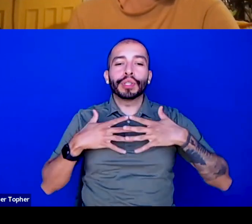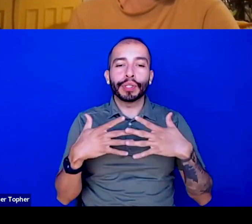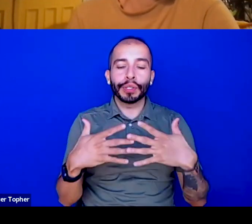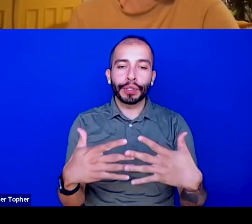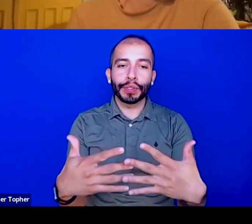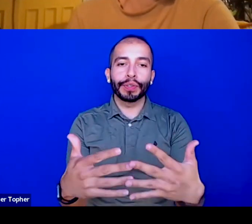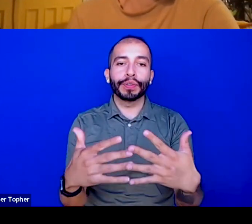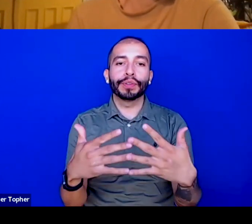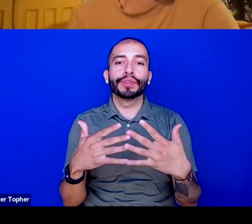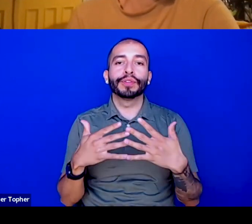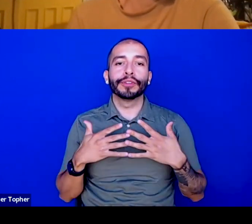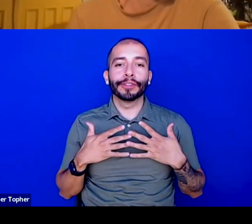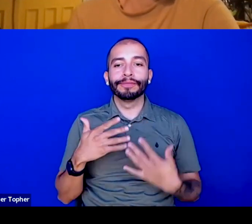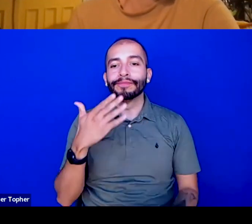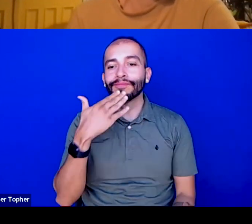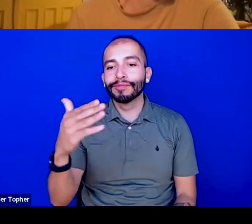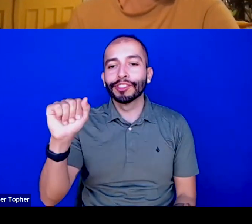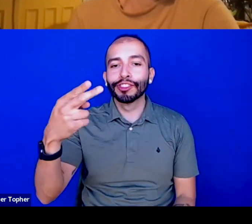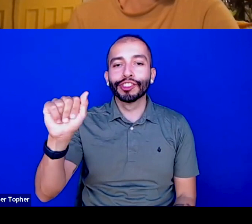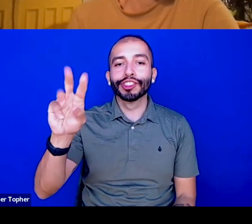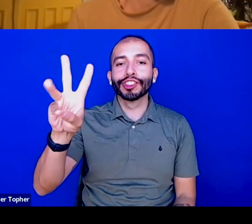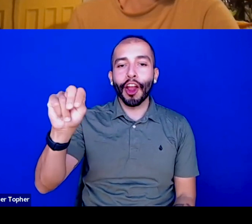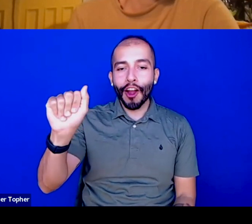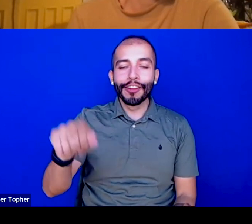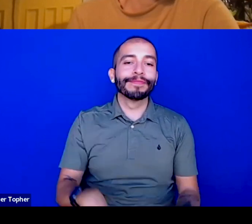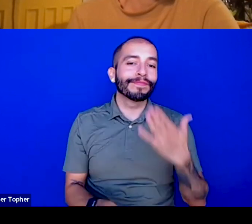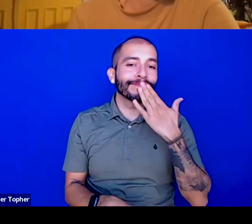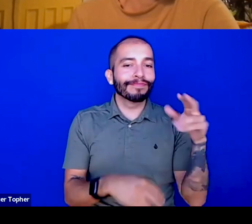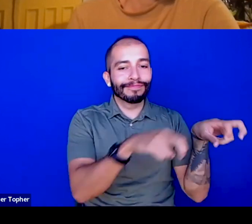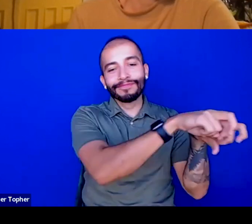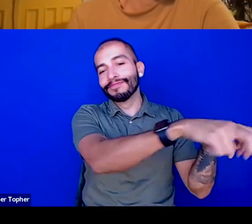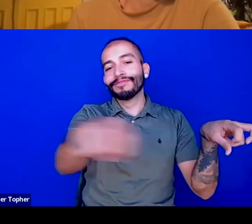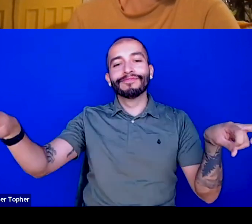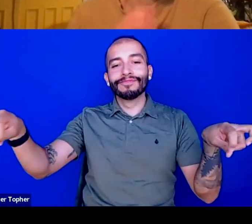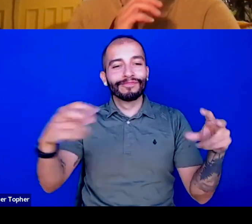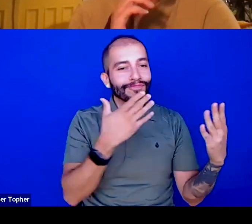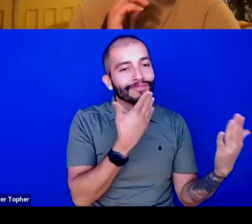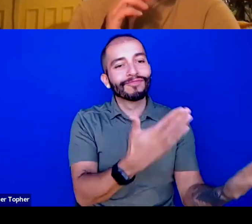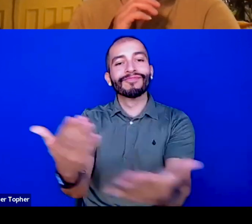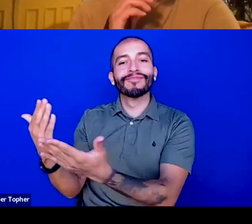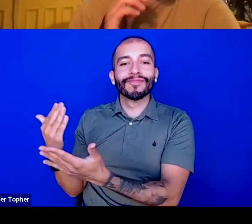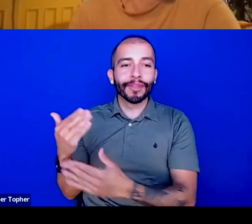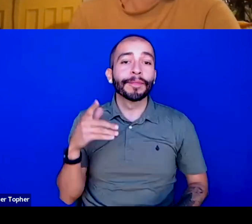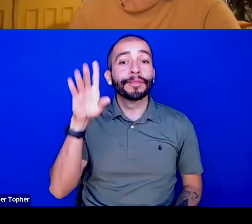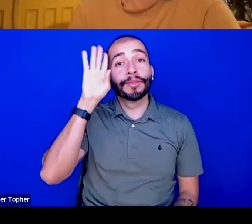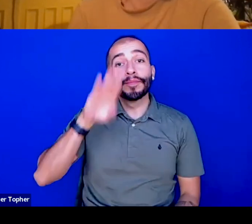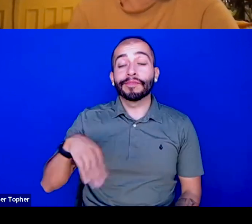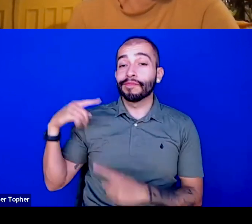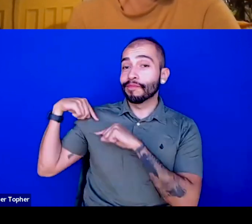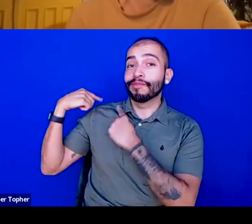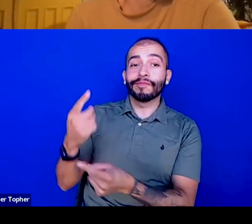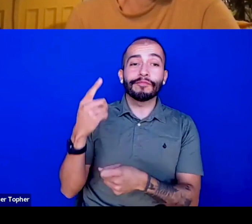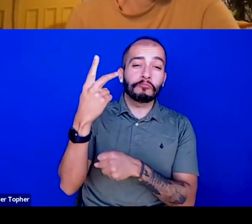you all know, over the last 2 to 3 years, we faced multiple pandemics, a range of social